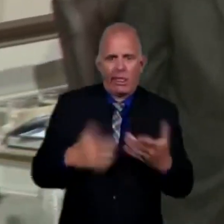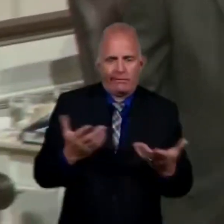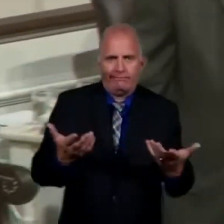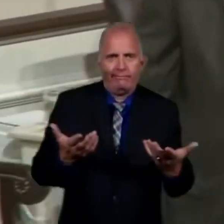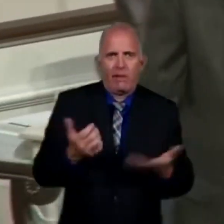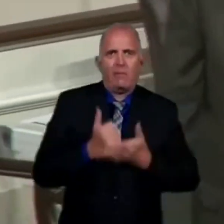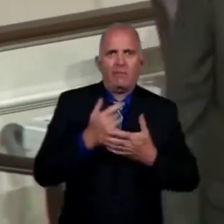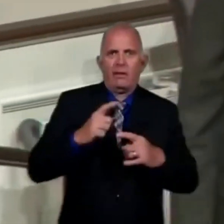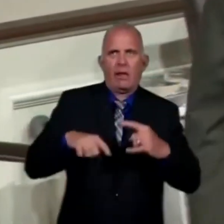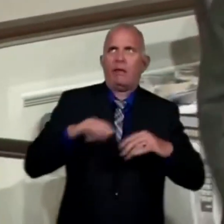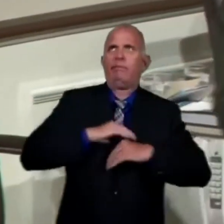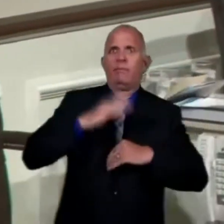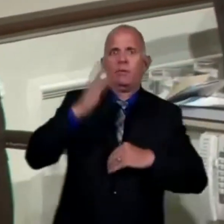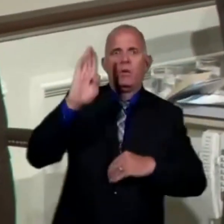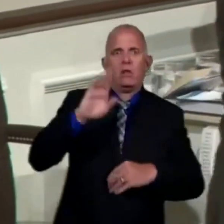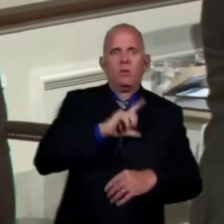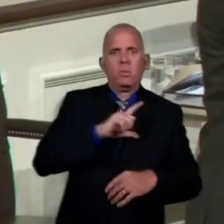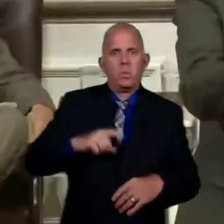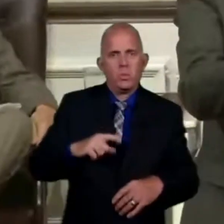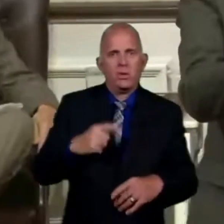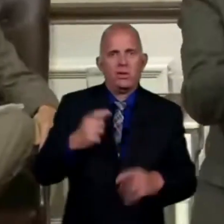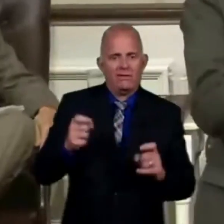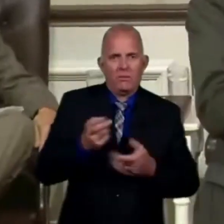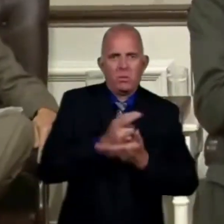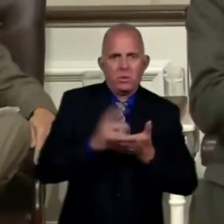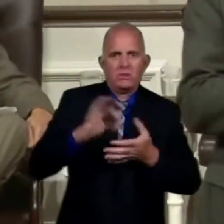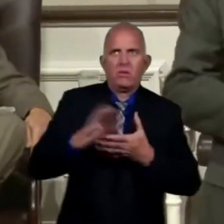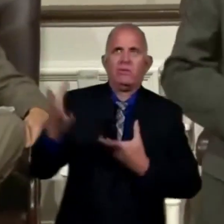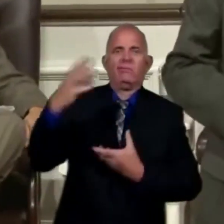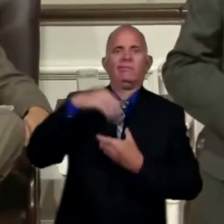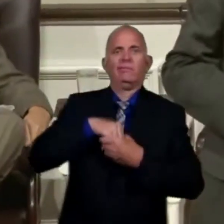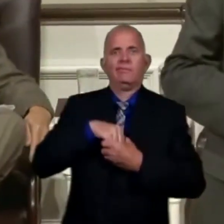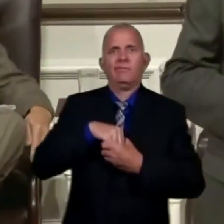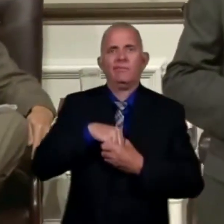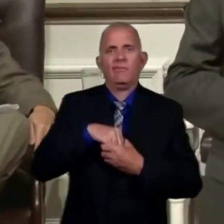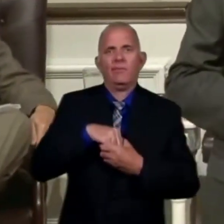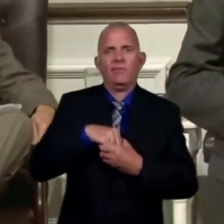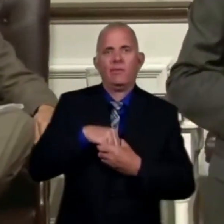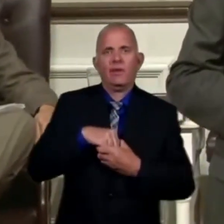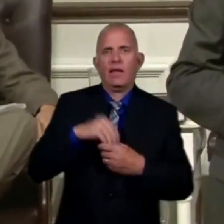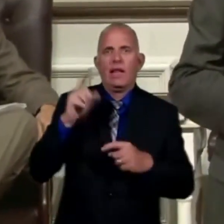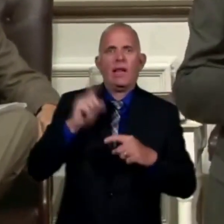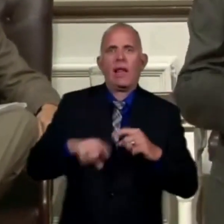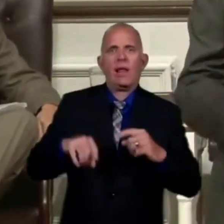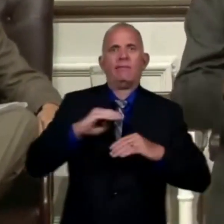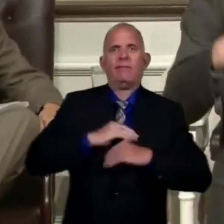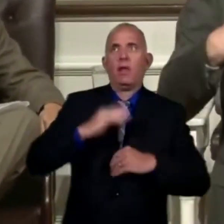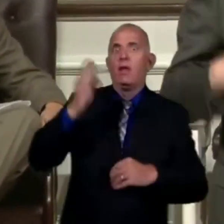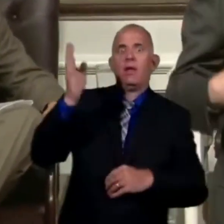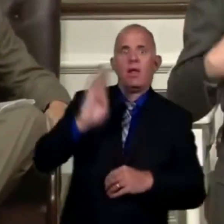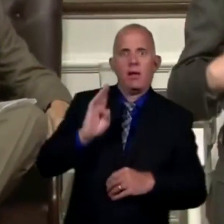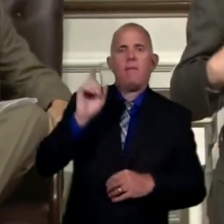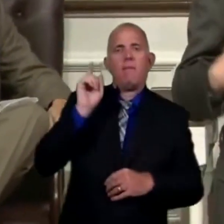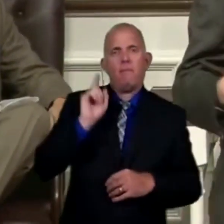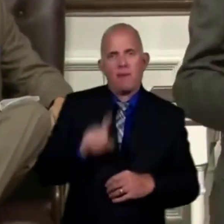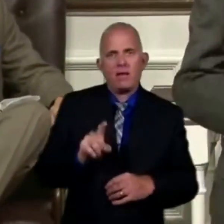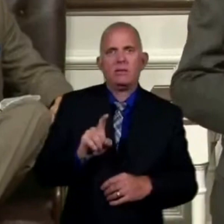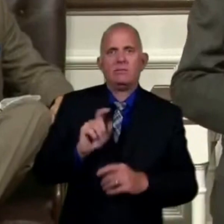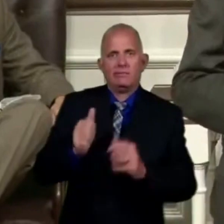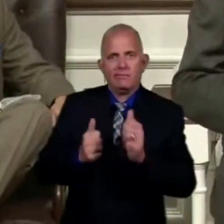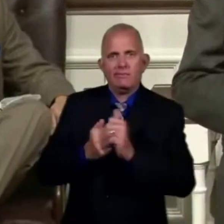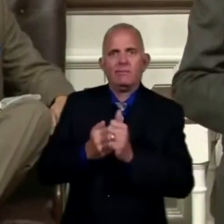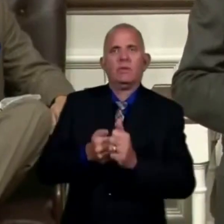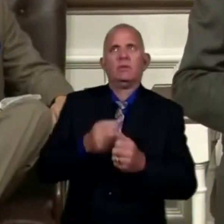life. And then when we walk in the flesh, we can't please God that way. We need to walk in a Spirit-filled